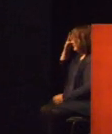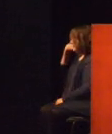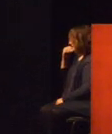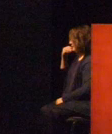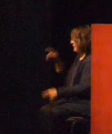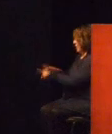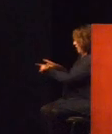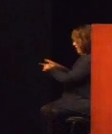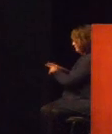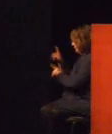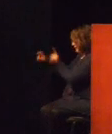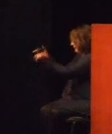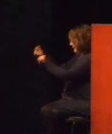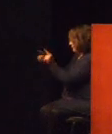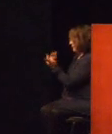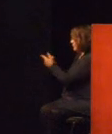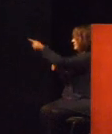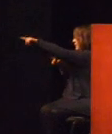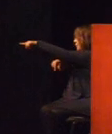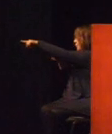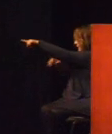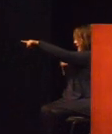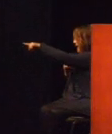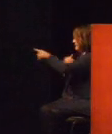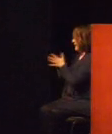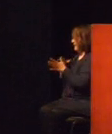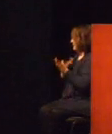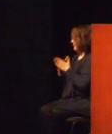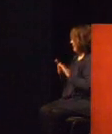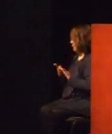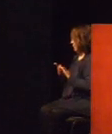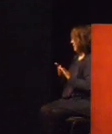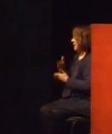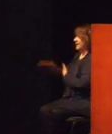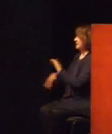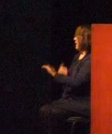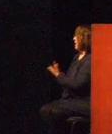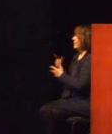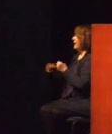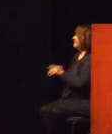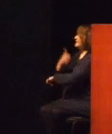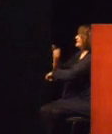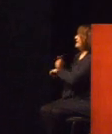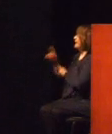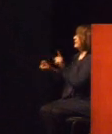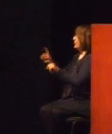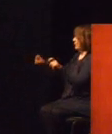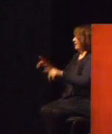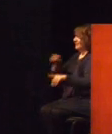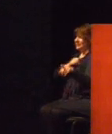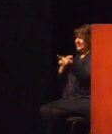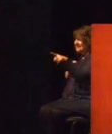Also inquiry groups. So Quay has copies of my book called Raising Race Questions, which is all about creating inquiry. So as staff members